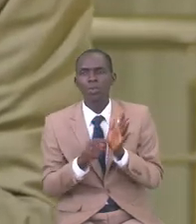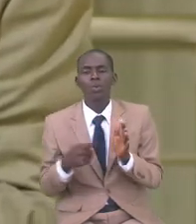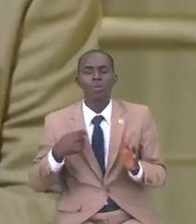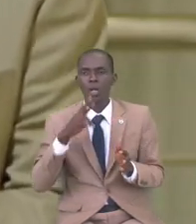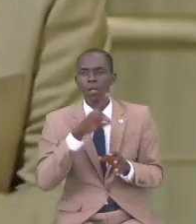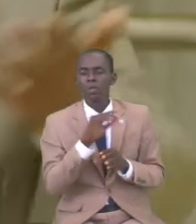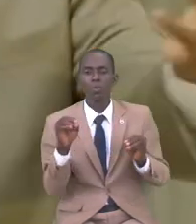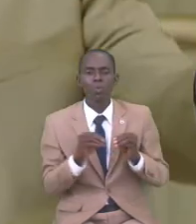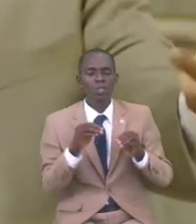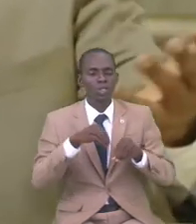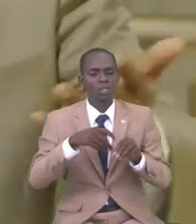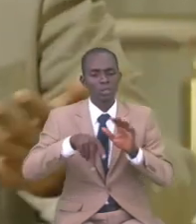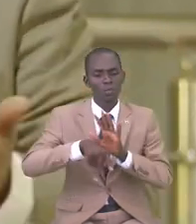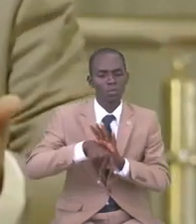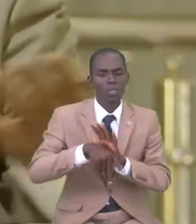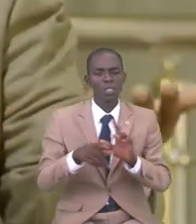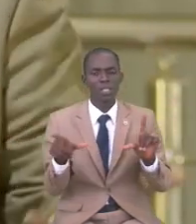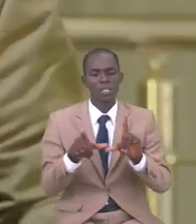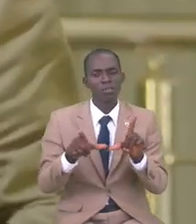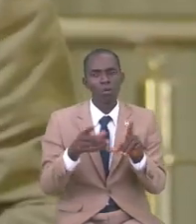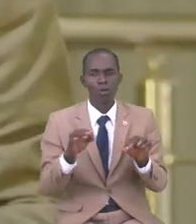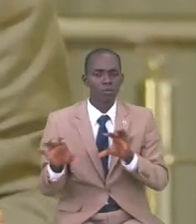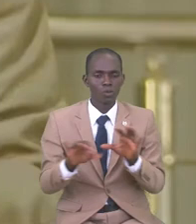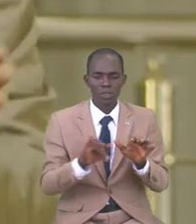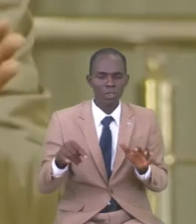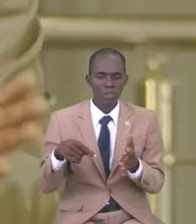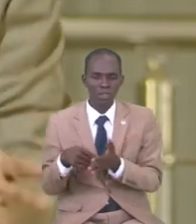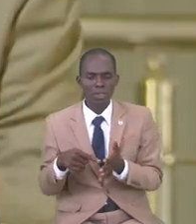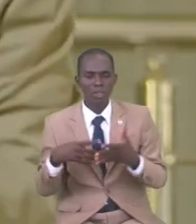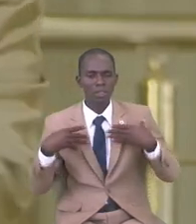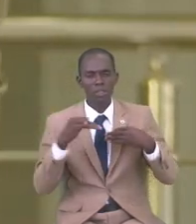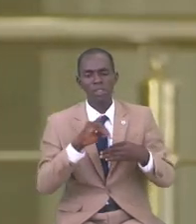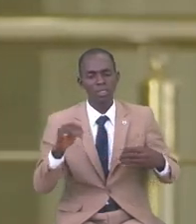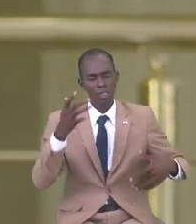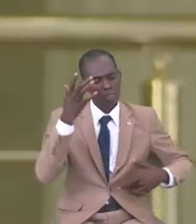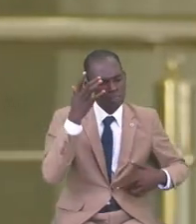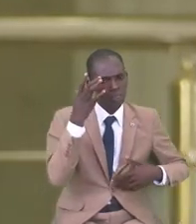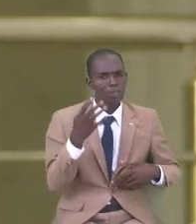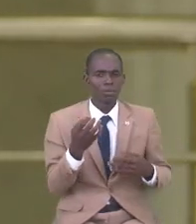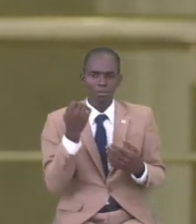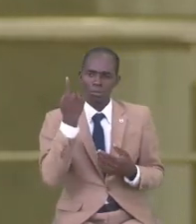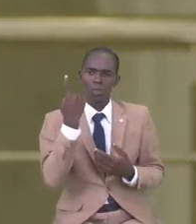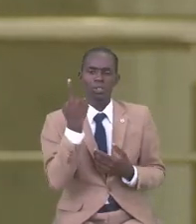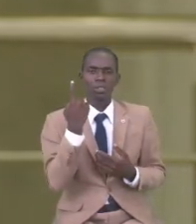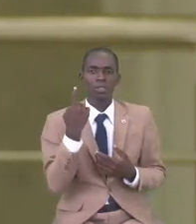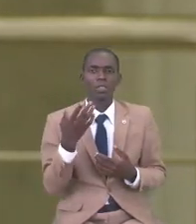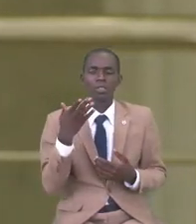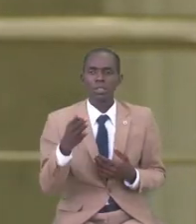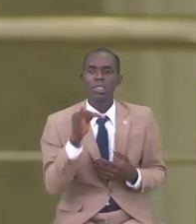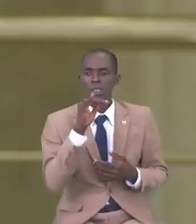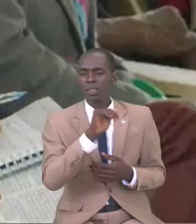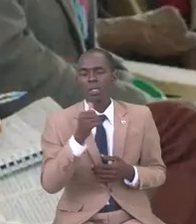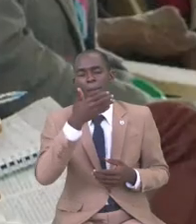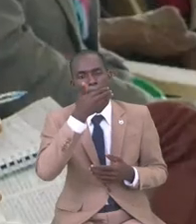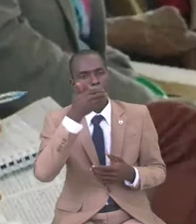level of doing this and healing the sick and doing other things. Come on, here is a better